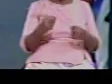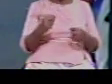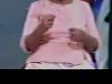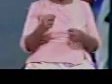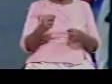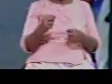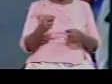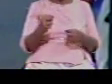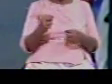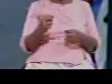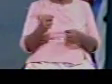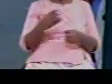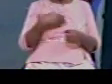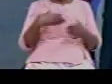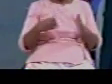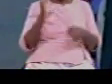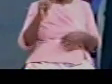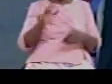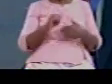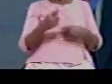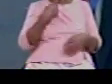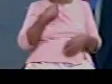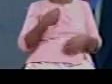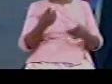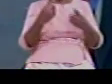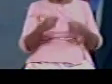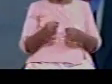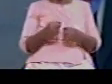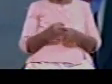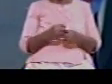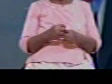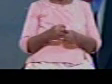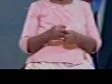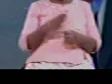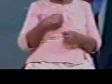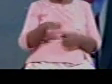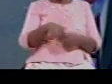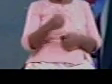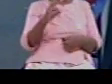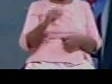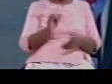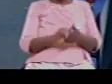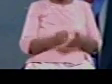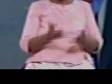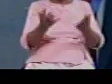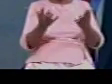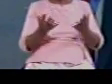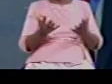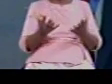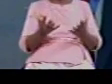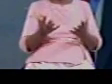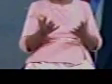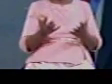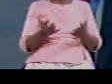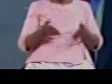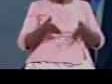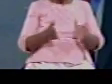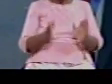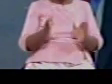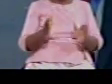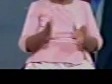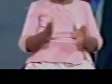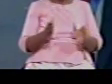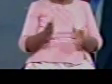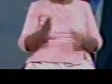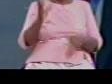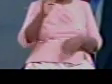And let him that hear us come. And whosoever will, let him take the water of